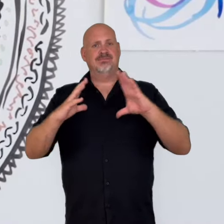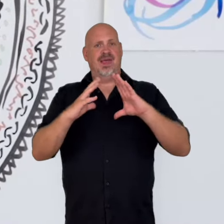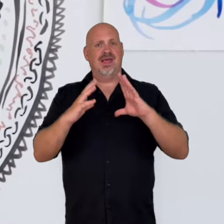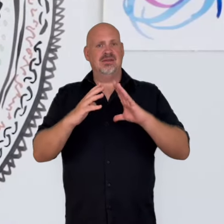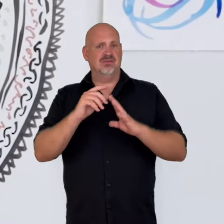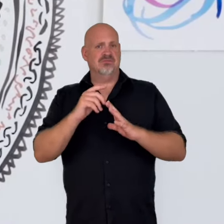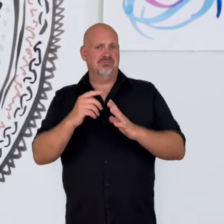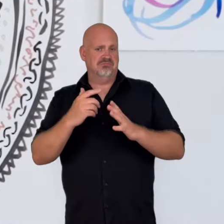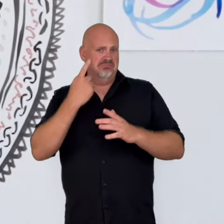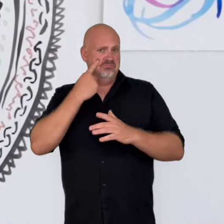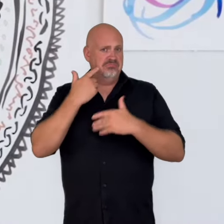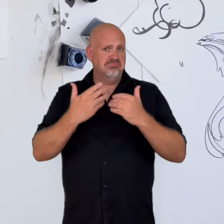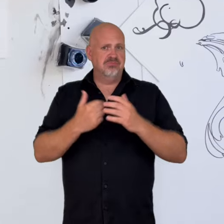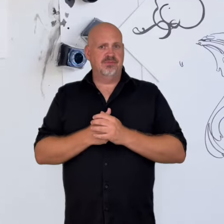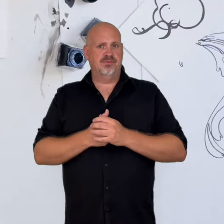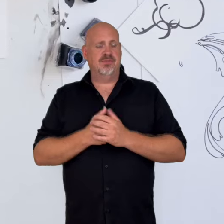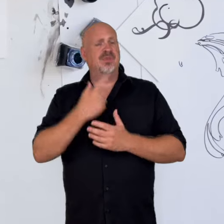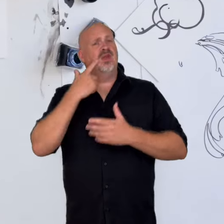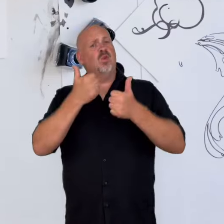These could be little abstract leaves,